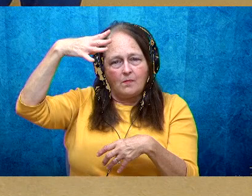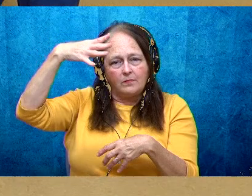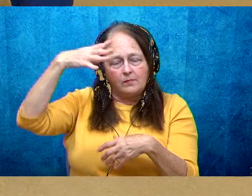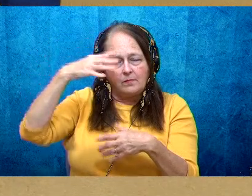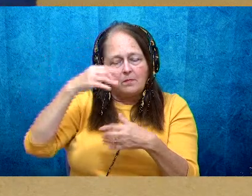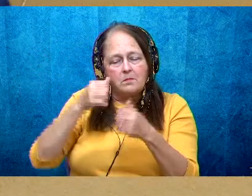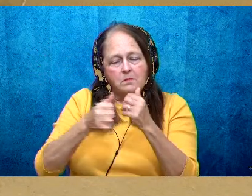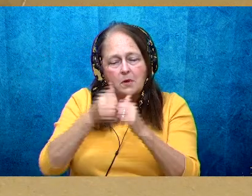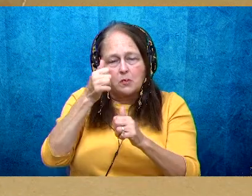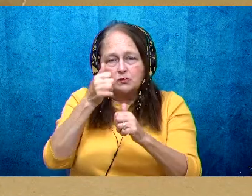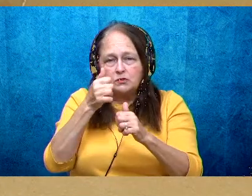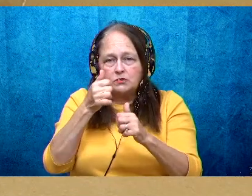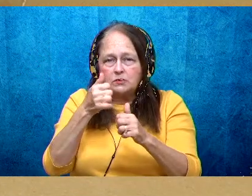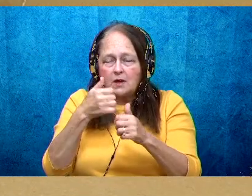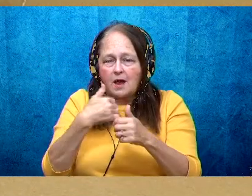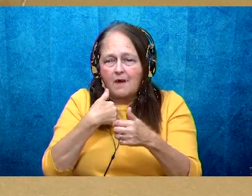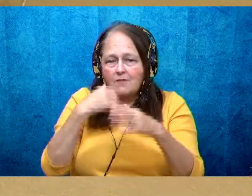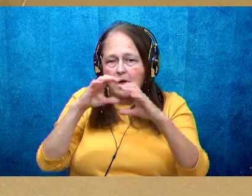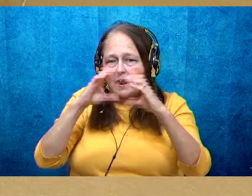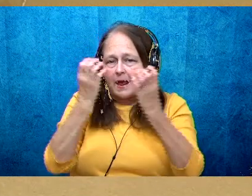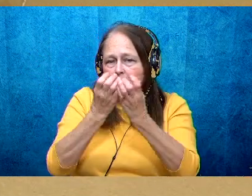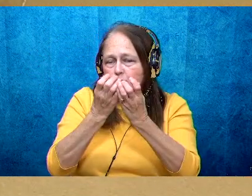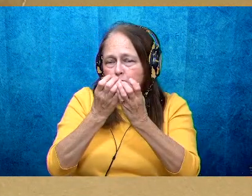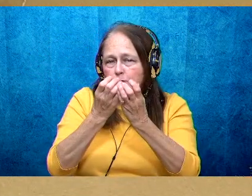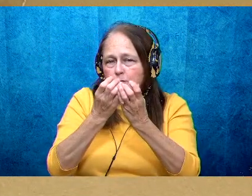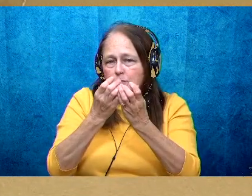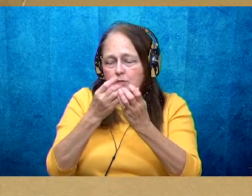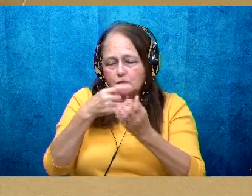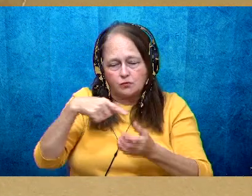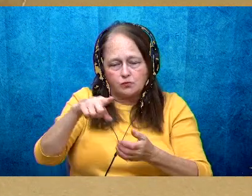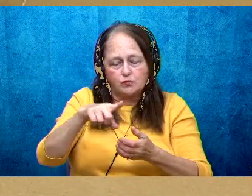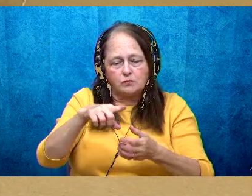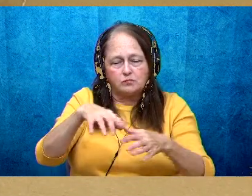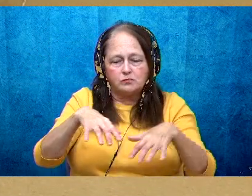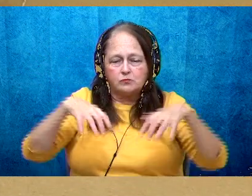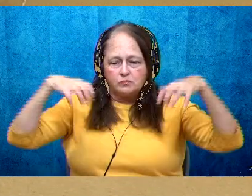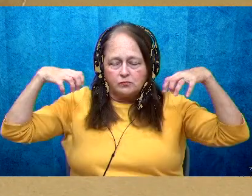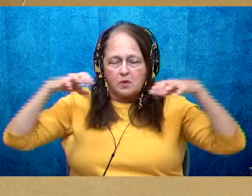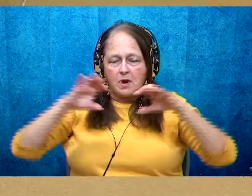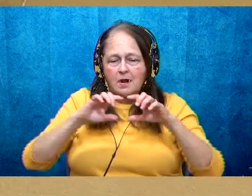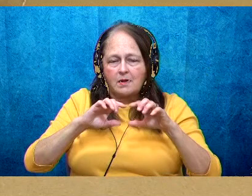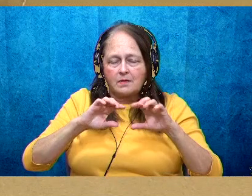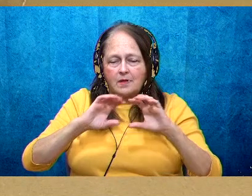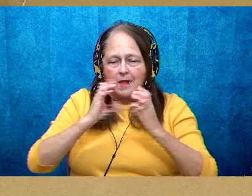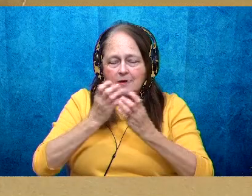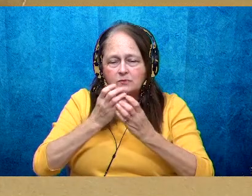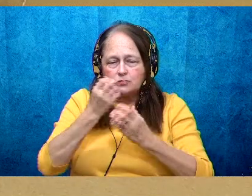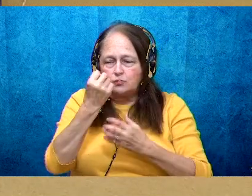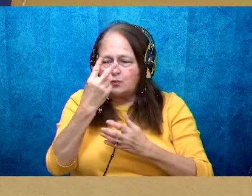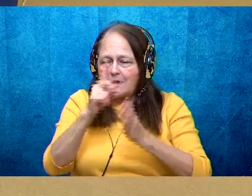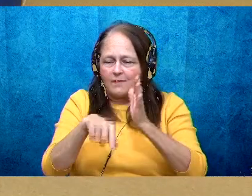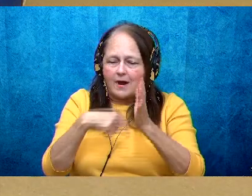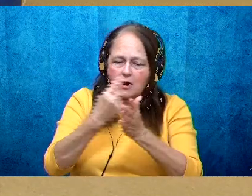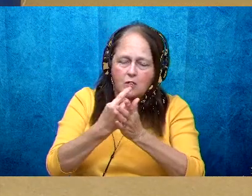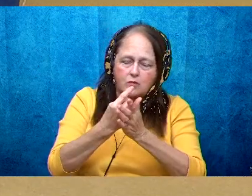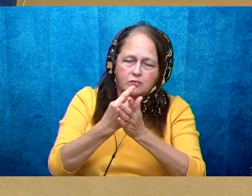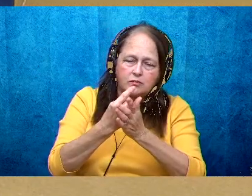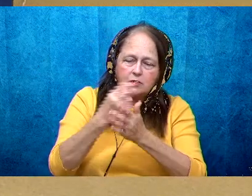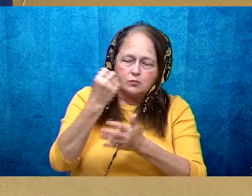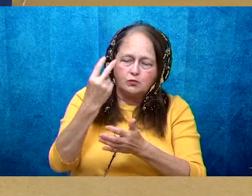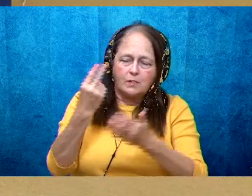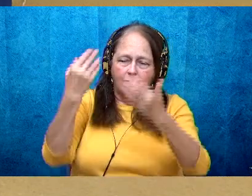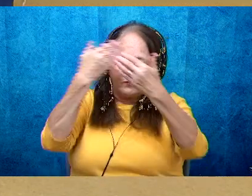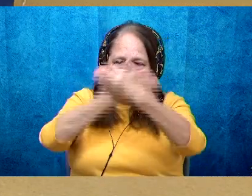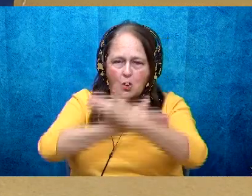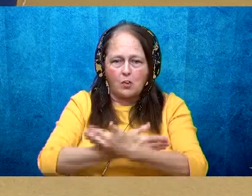Typically, when I have a classroom full of you guys, the answers sound something like, well, there's 12 hours of daylight and there's 12 hours of